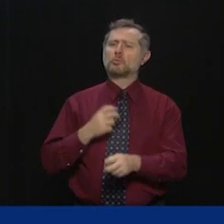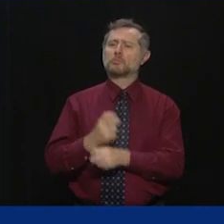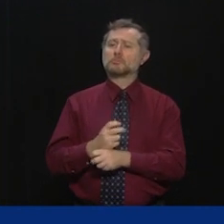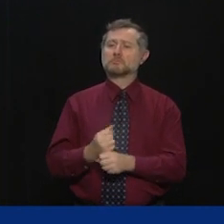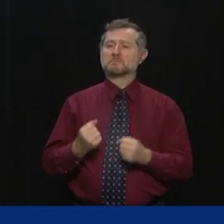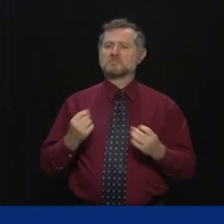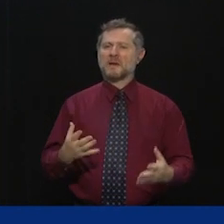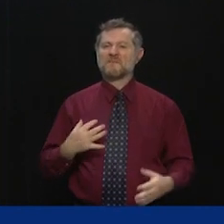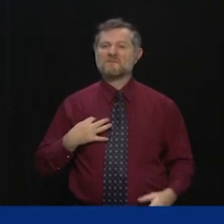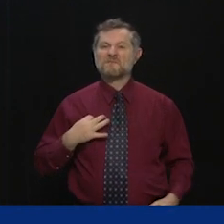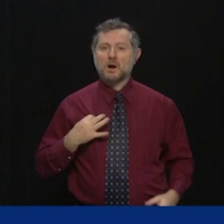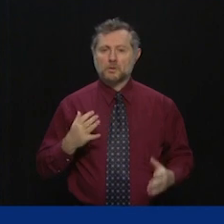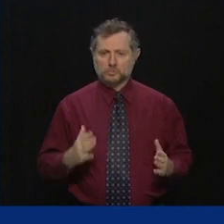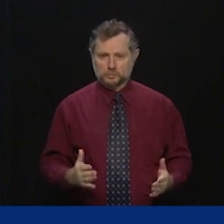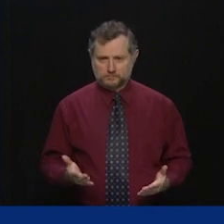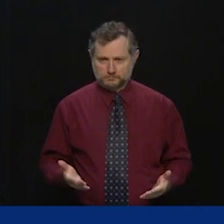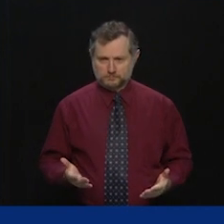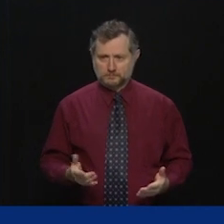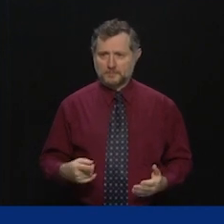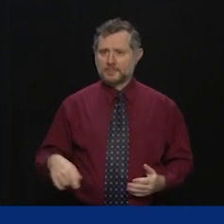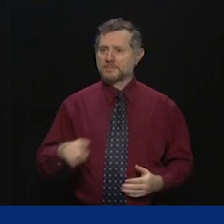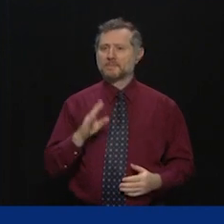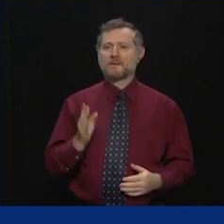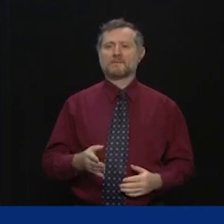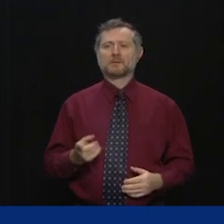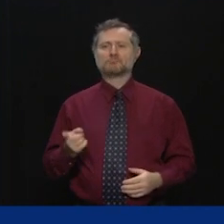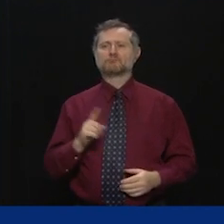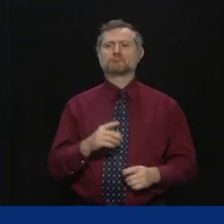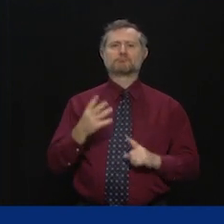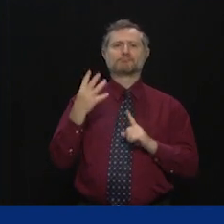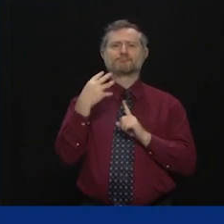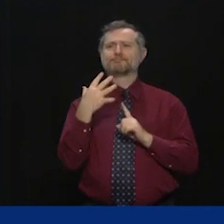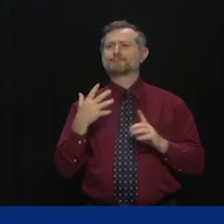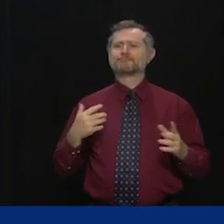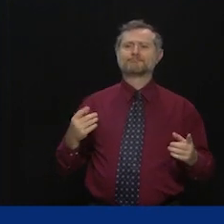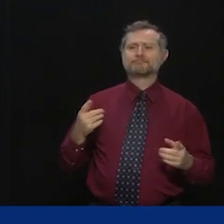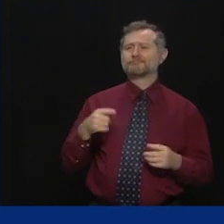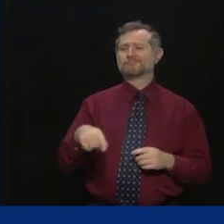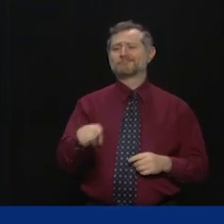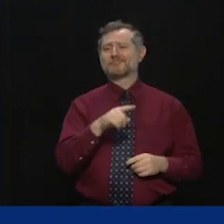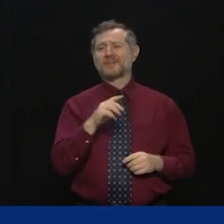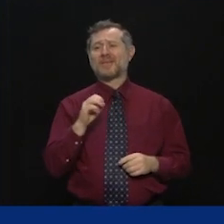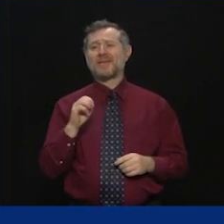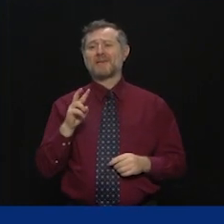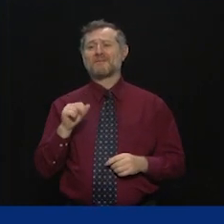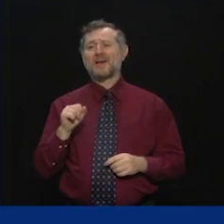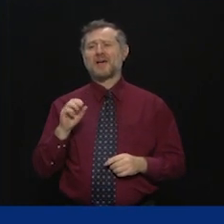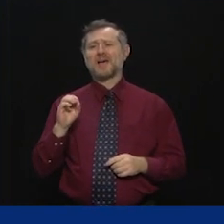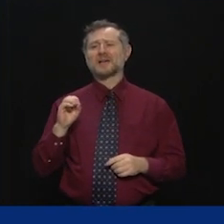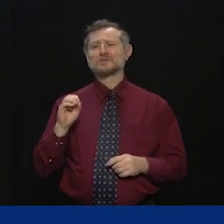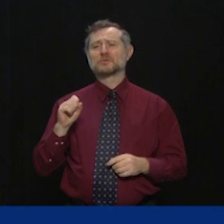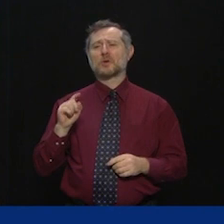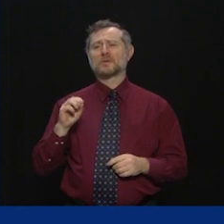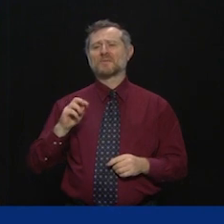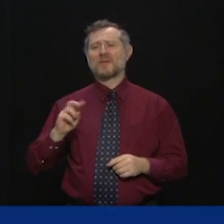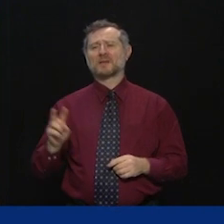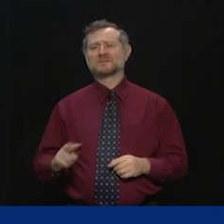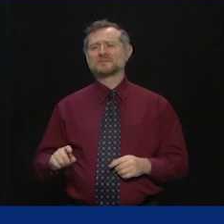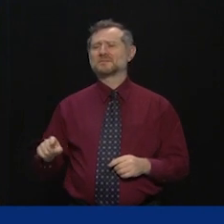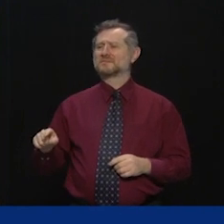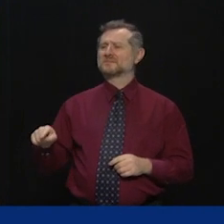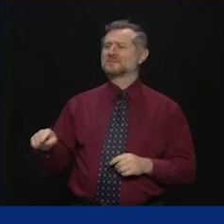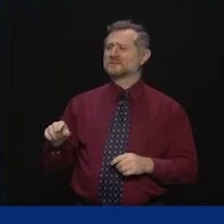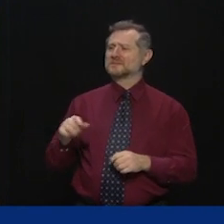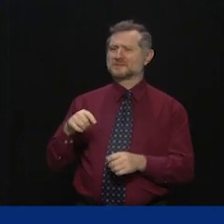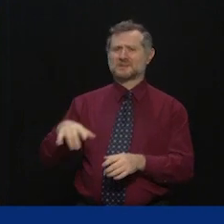really get to stand in front of a camera, people like Ivelisse Esteves, who runs this site, and who from the very beginning of